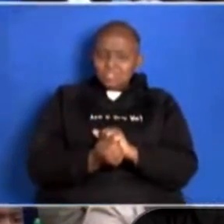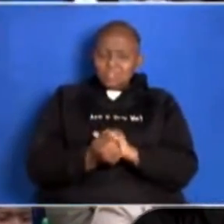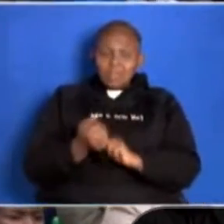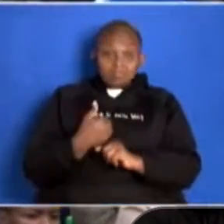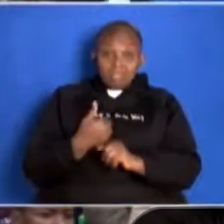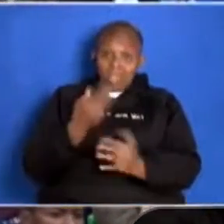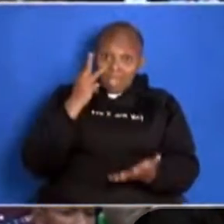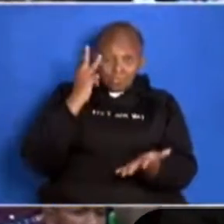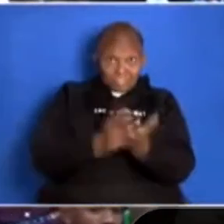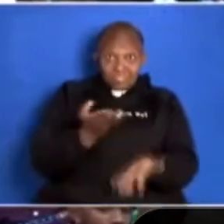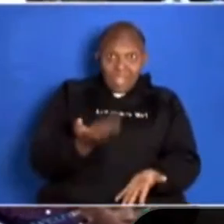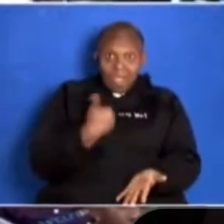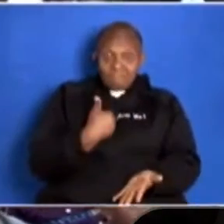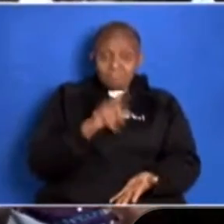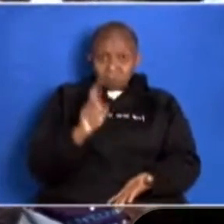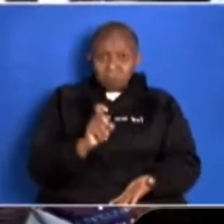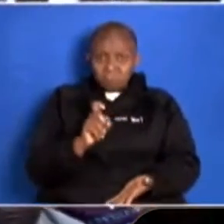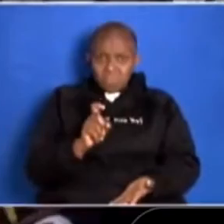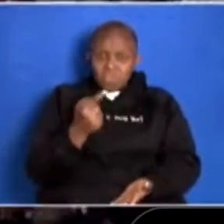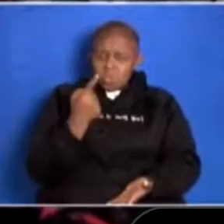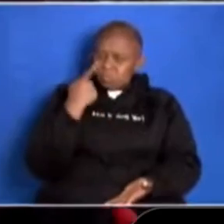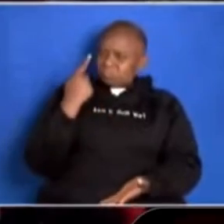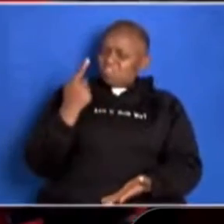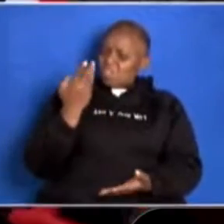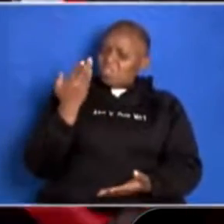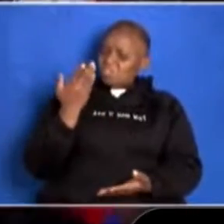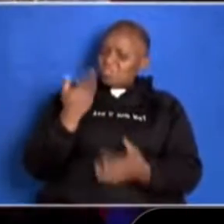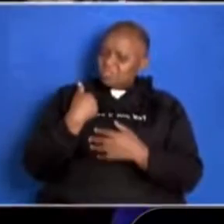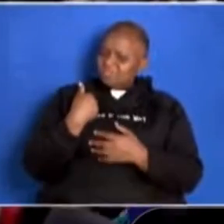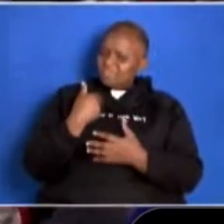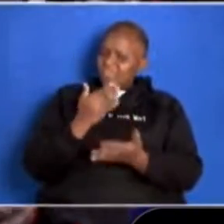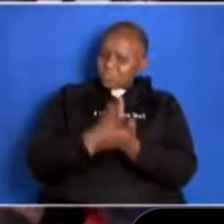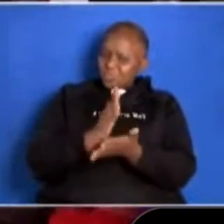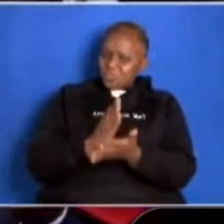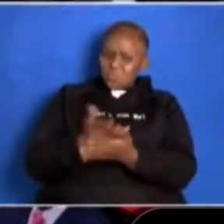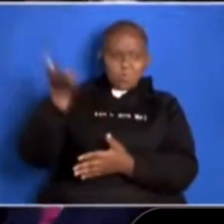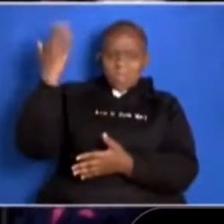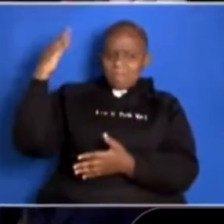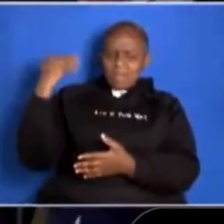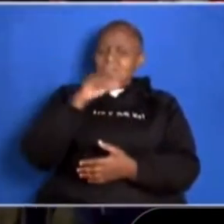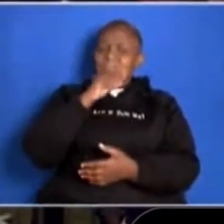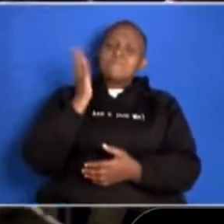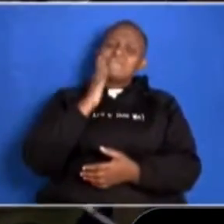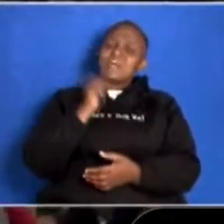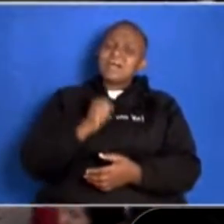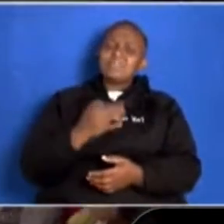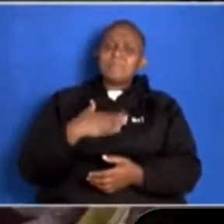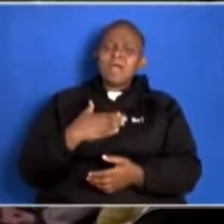have a witness that you look back and say, maybe my grandfather was very well